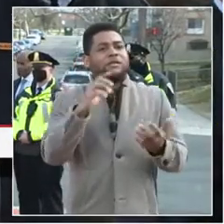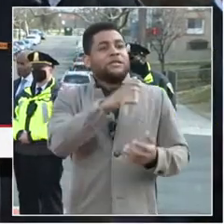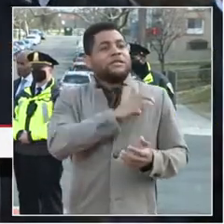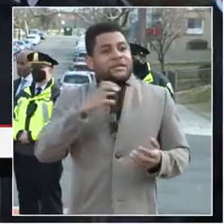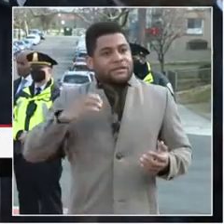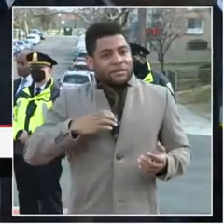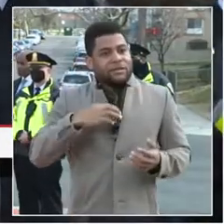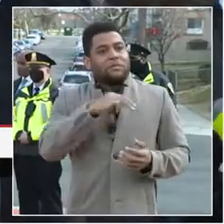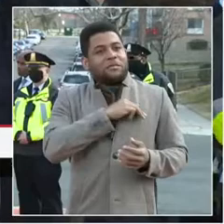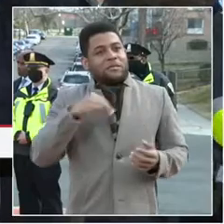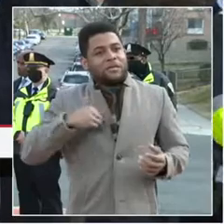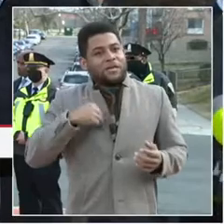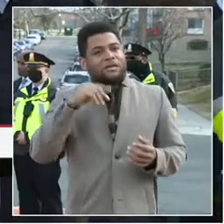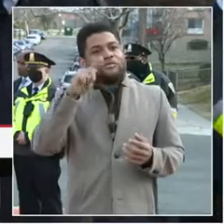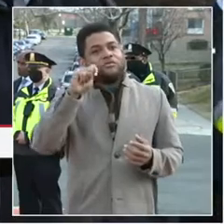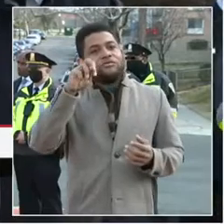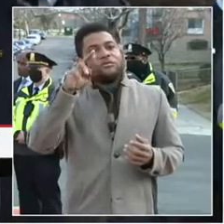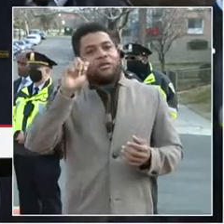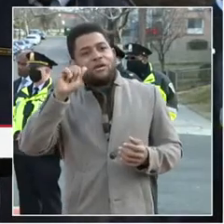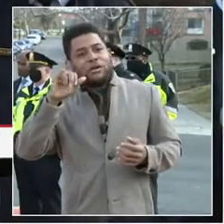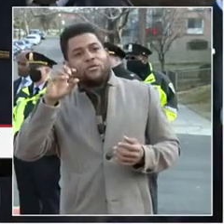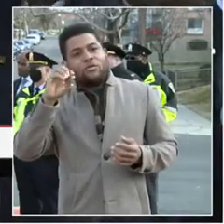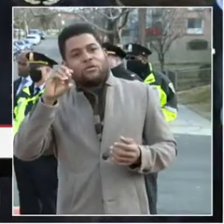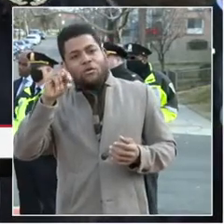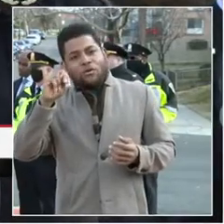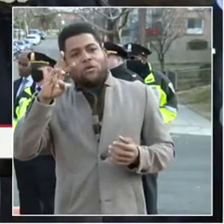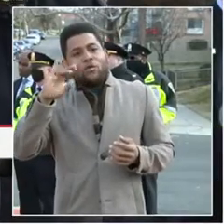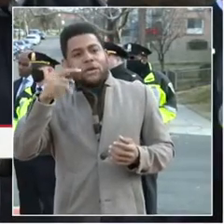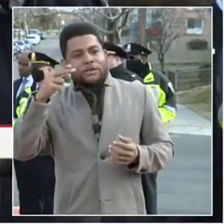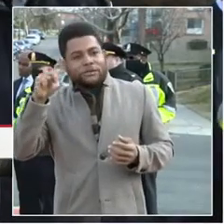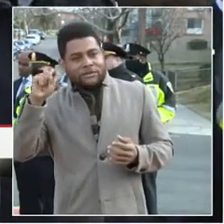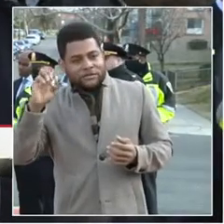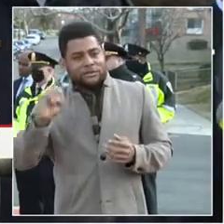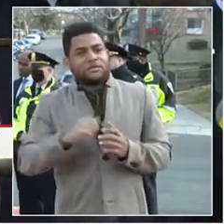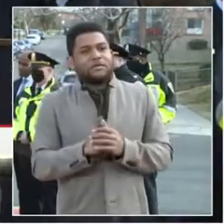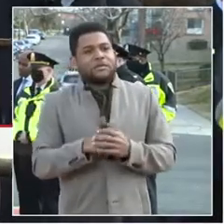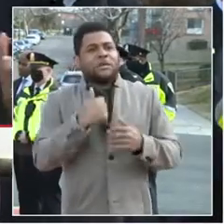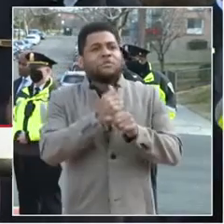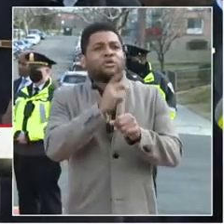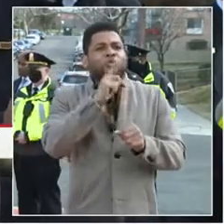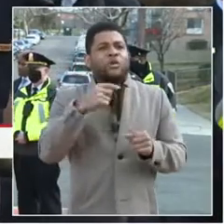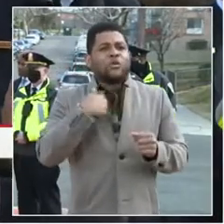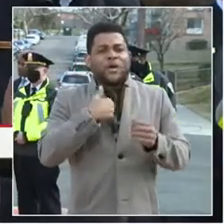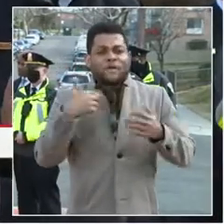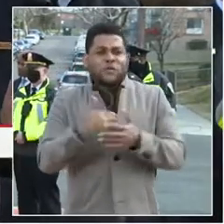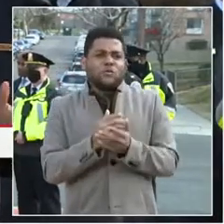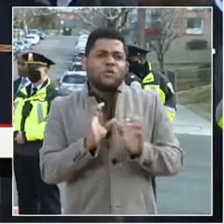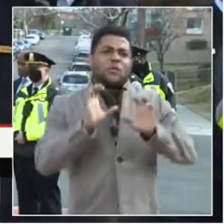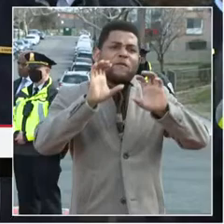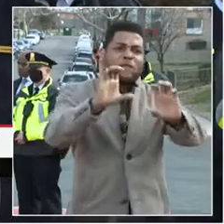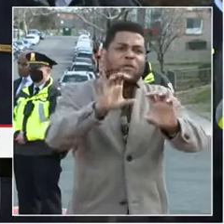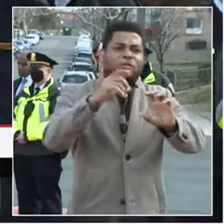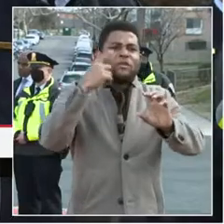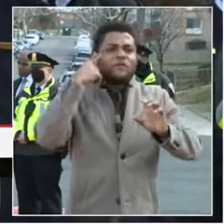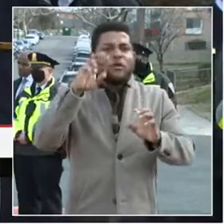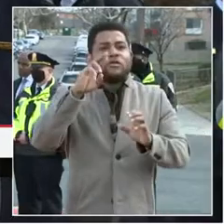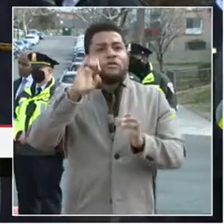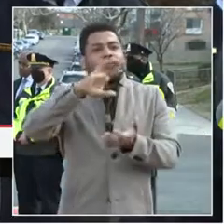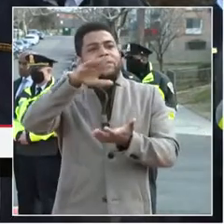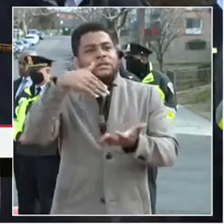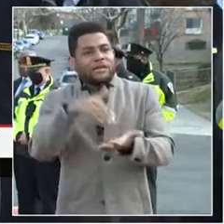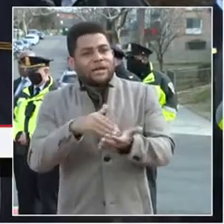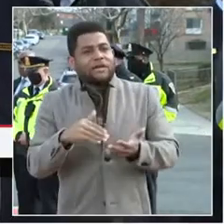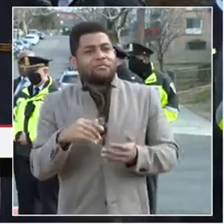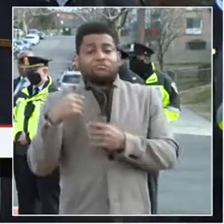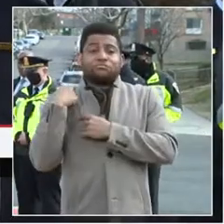8, making sure that we're making new investments in recreation centers. And over the past 7 years, we've been very